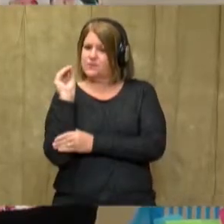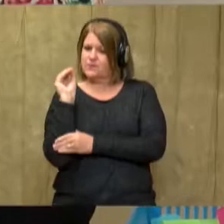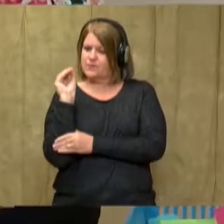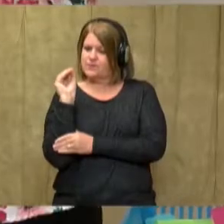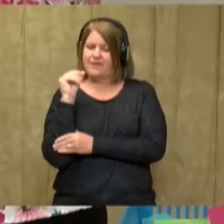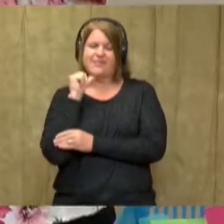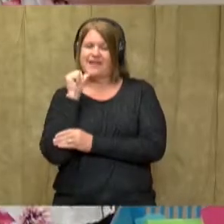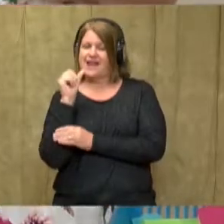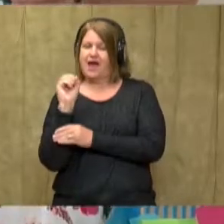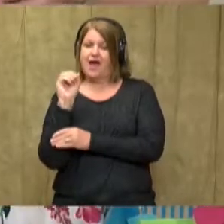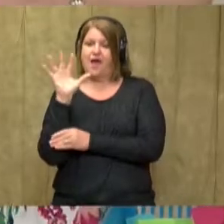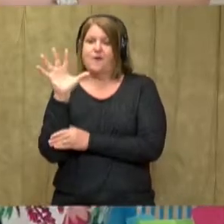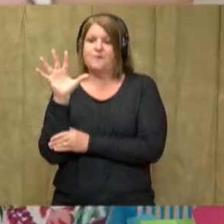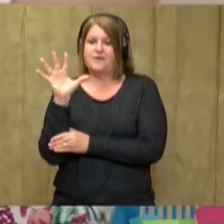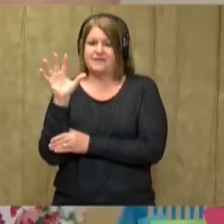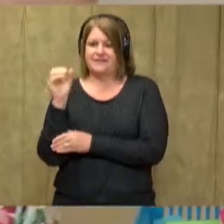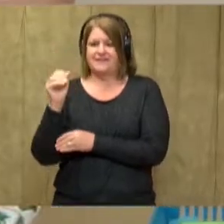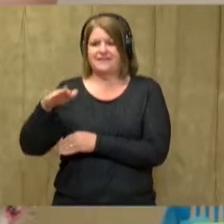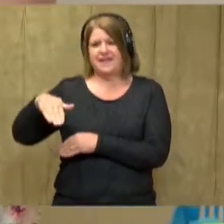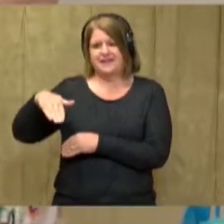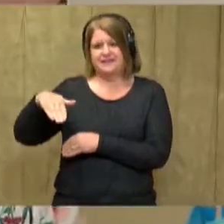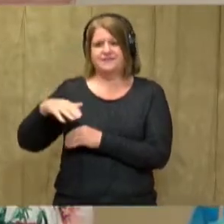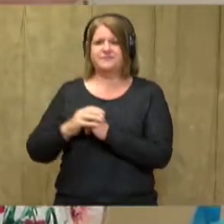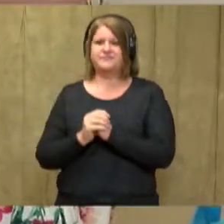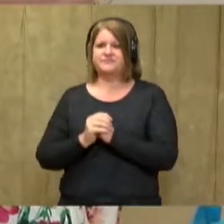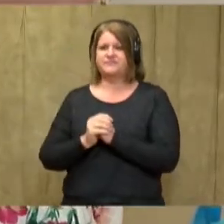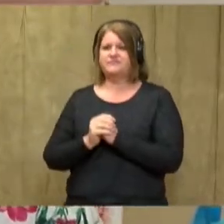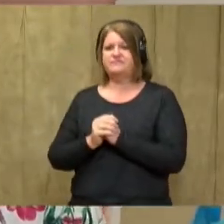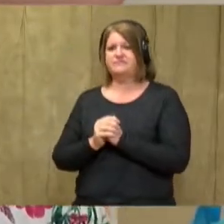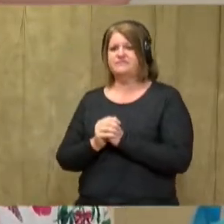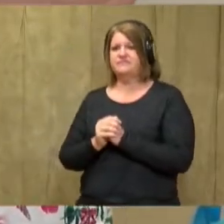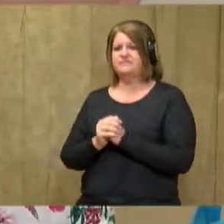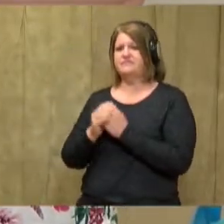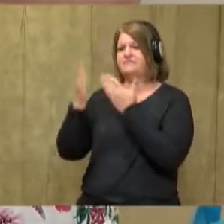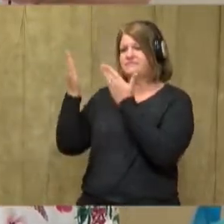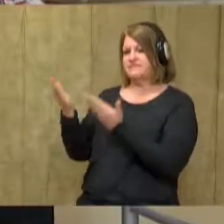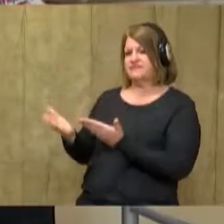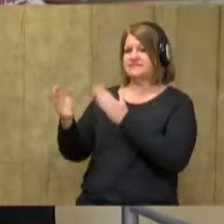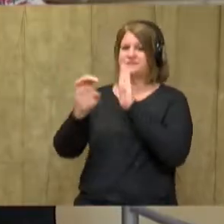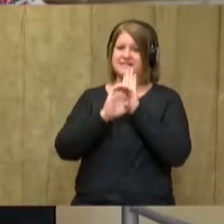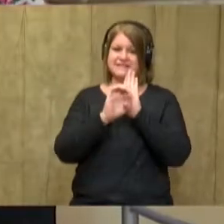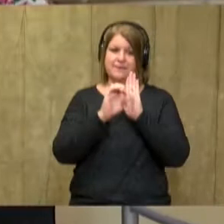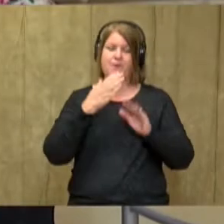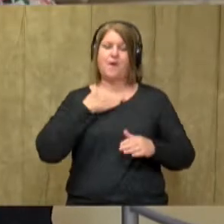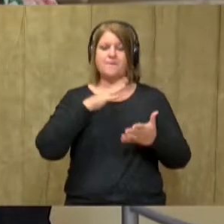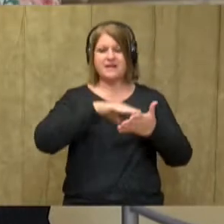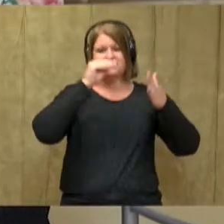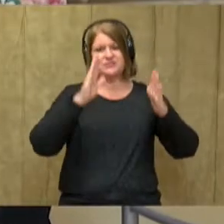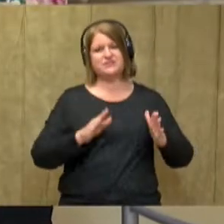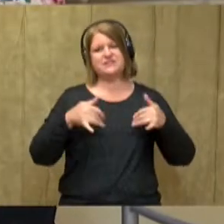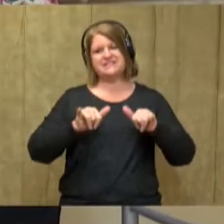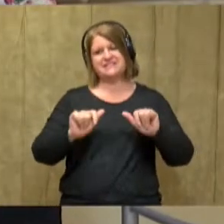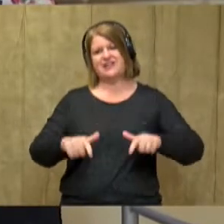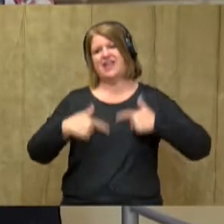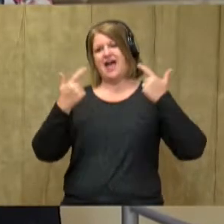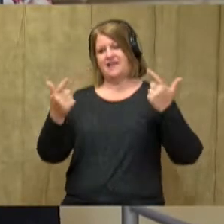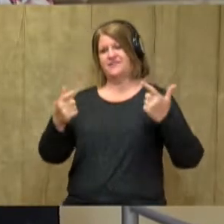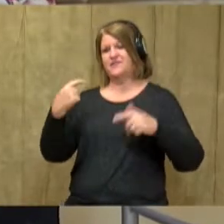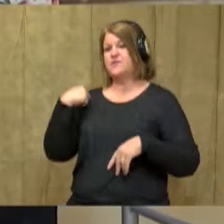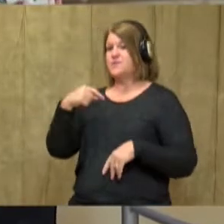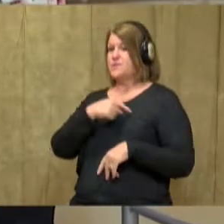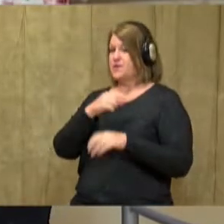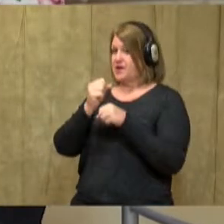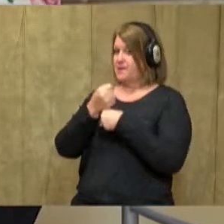any flower buds in your still life today, you can. Oh, here's some examples of my students' still lifes. And this is what we're going to